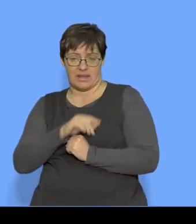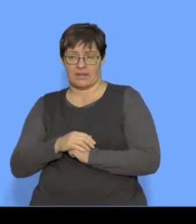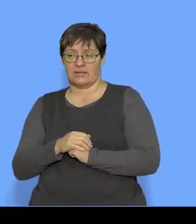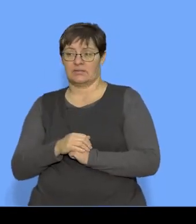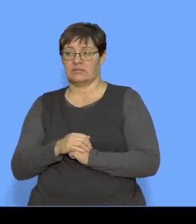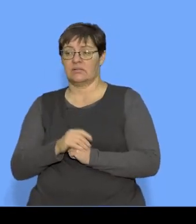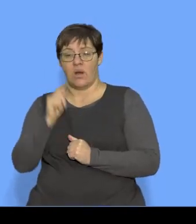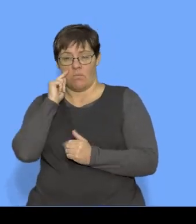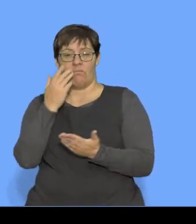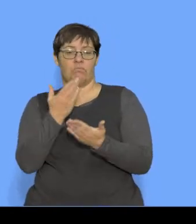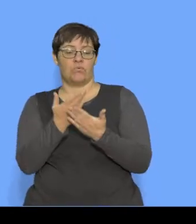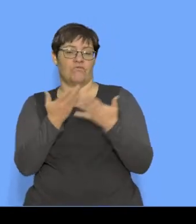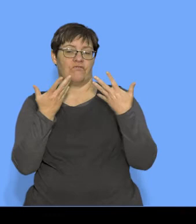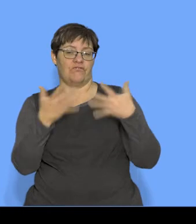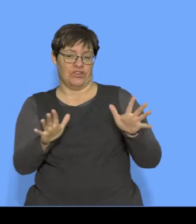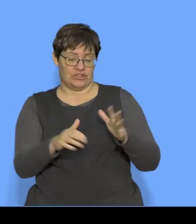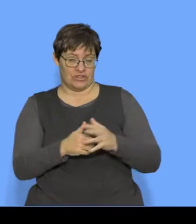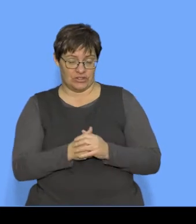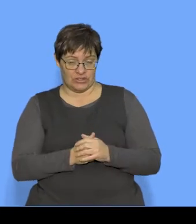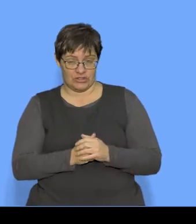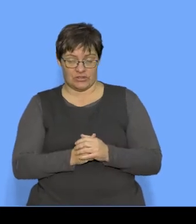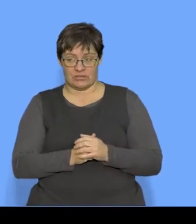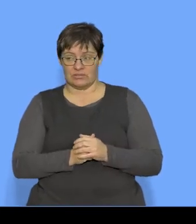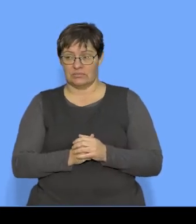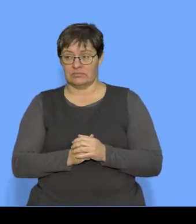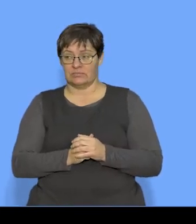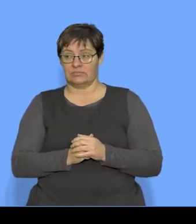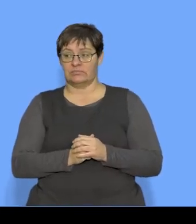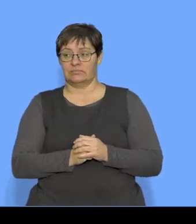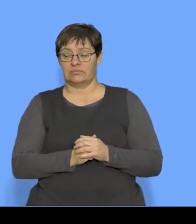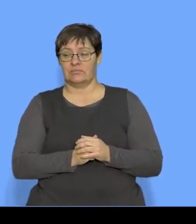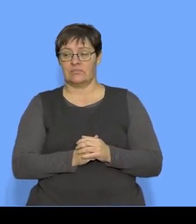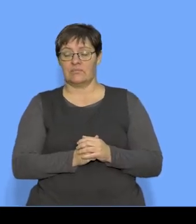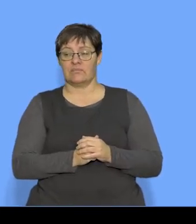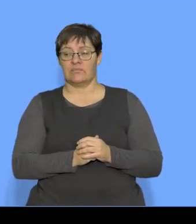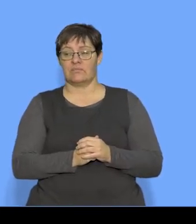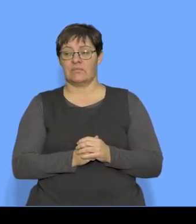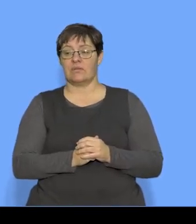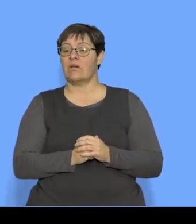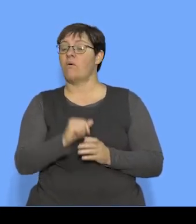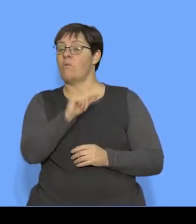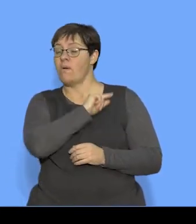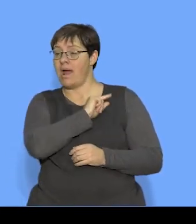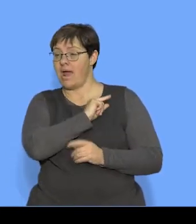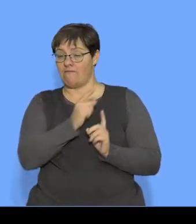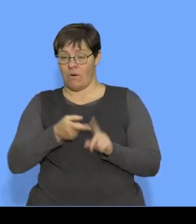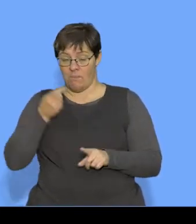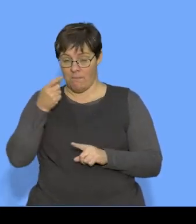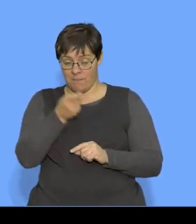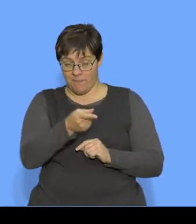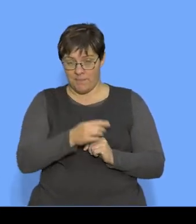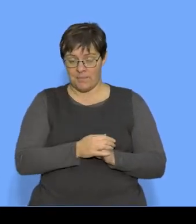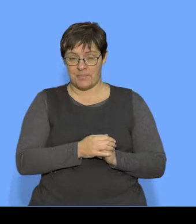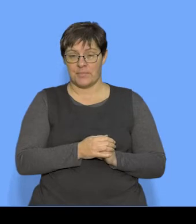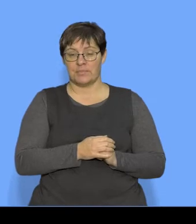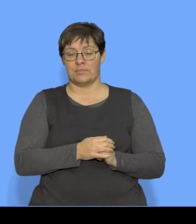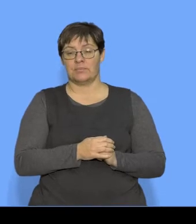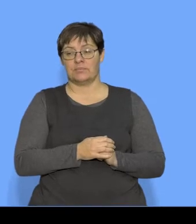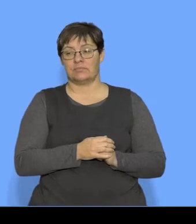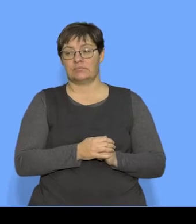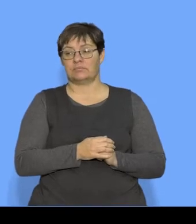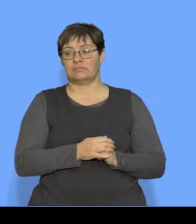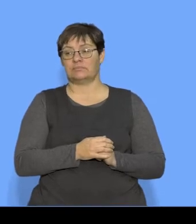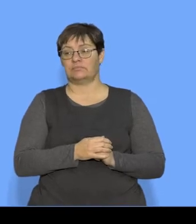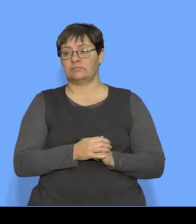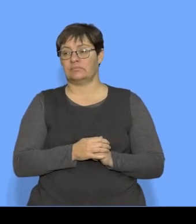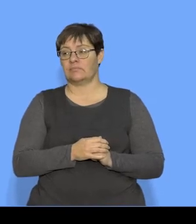this was proven above, right? So this is proven. And then as a result, I will then say that